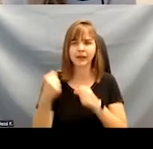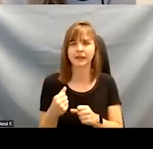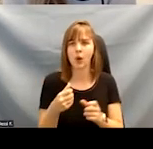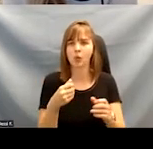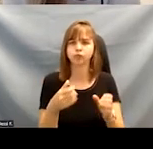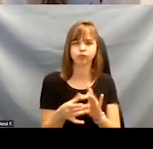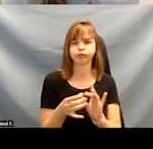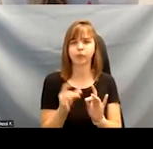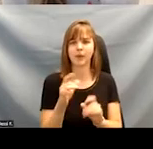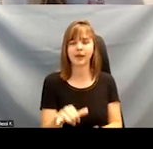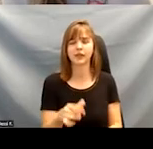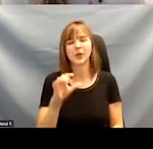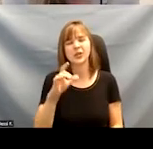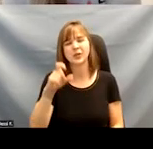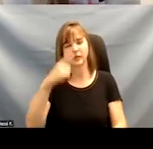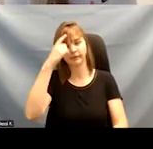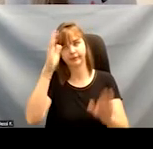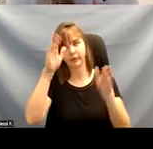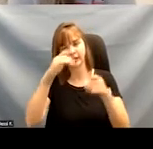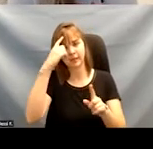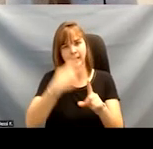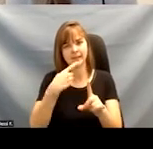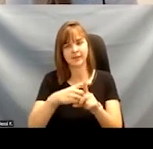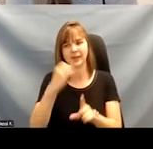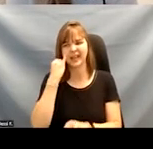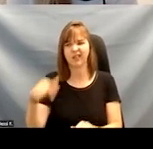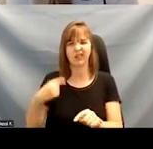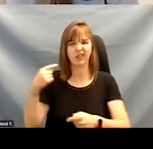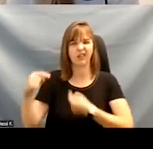you got to look at the bright side. When you can.